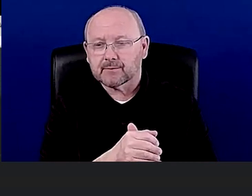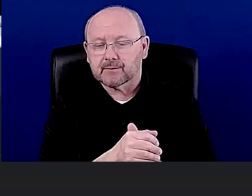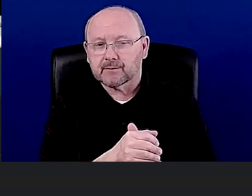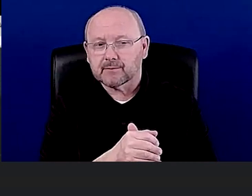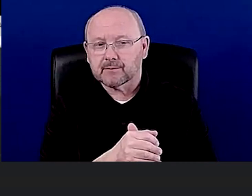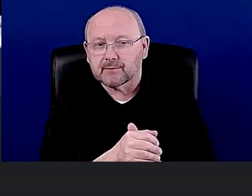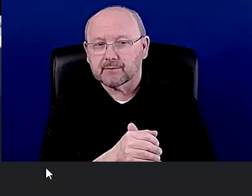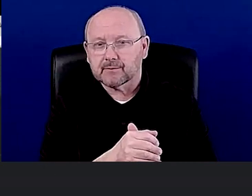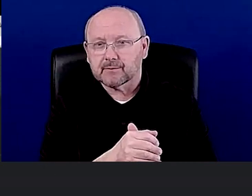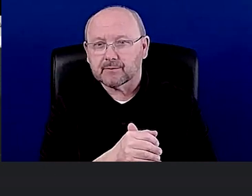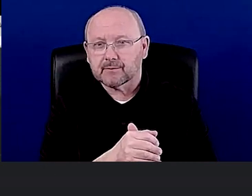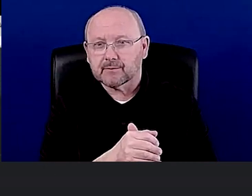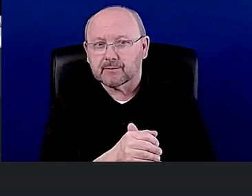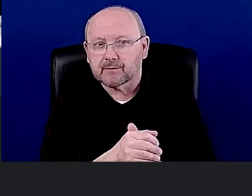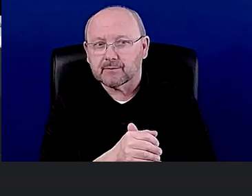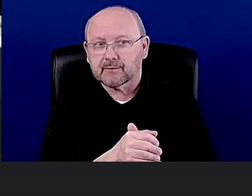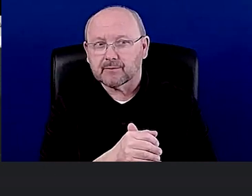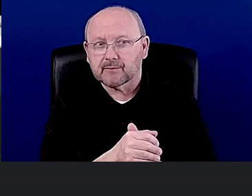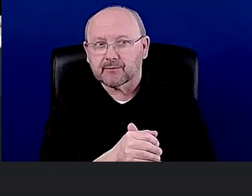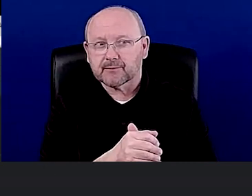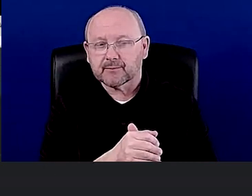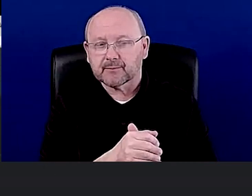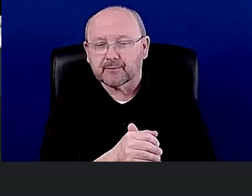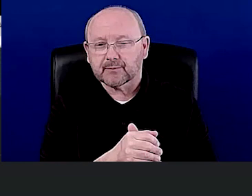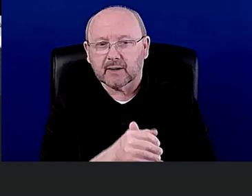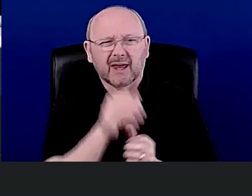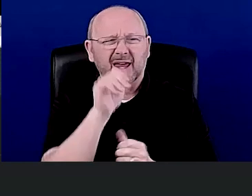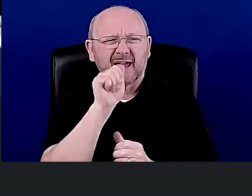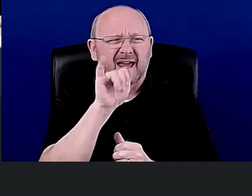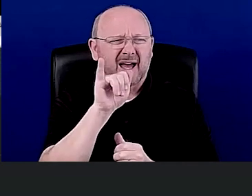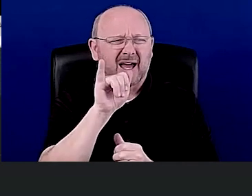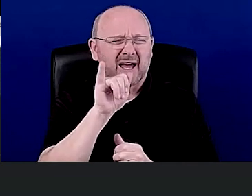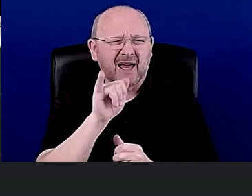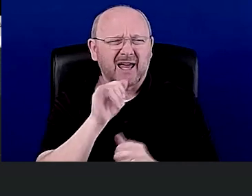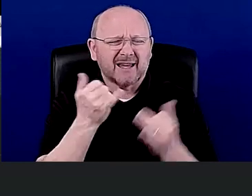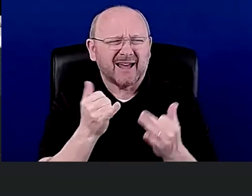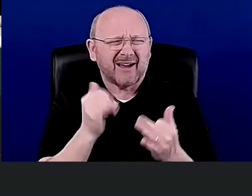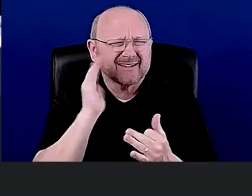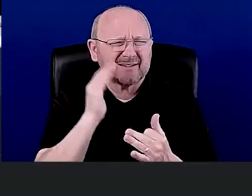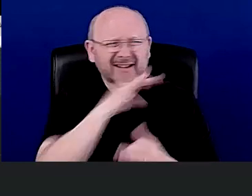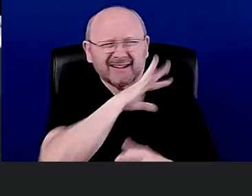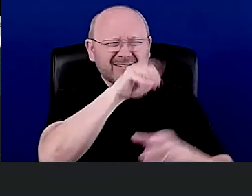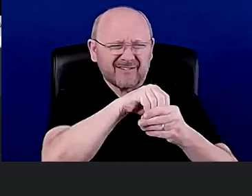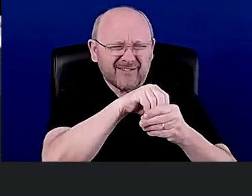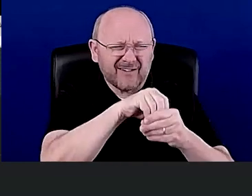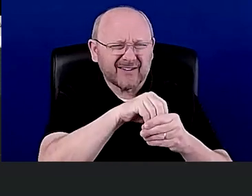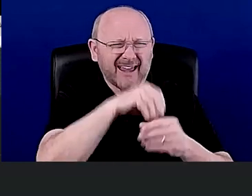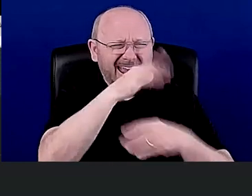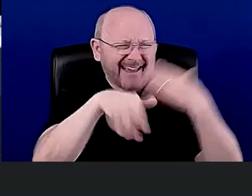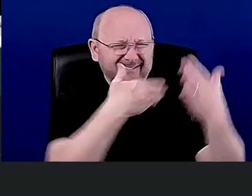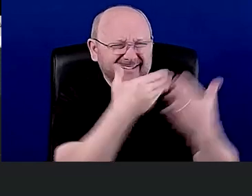things about AI now is that it's being absolutely integrated into everything. Copilot is coming out, it already is